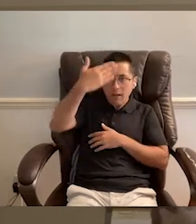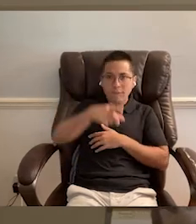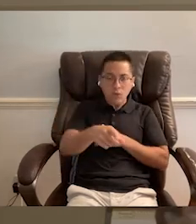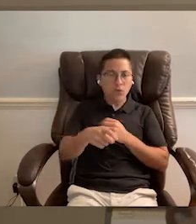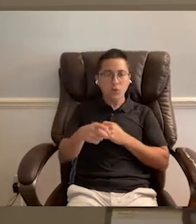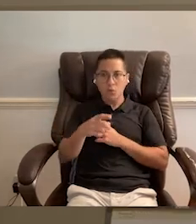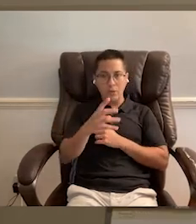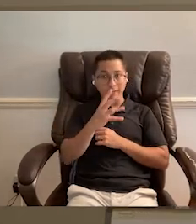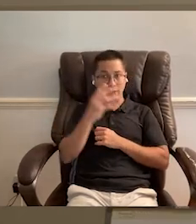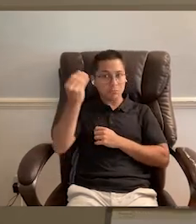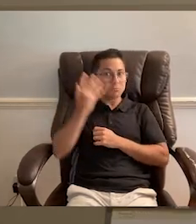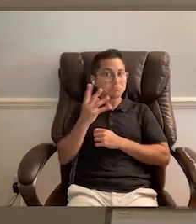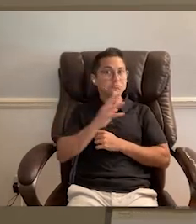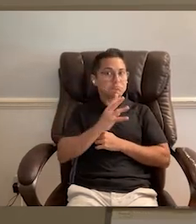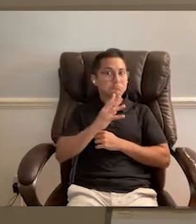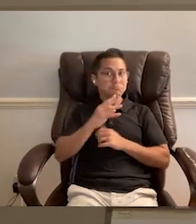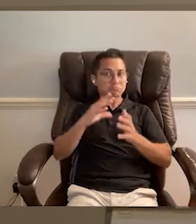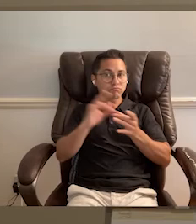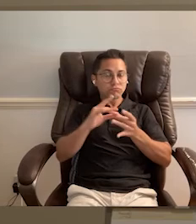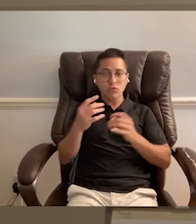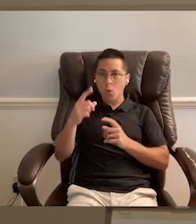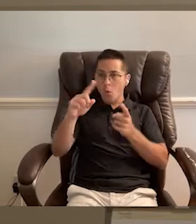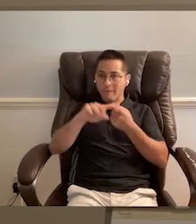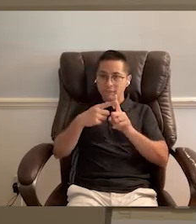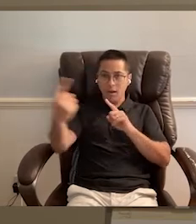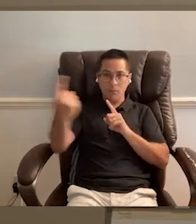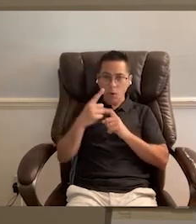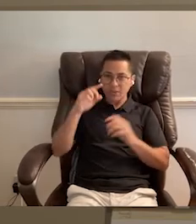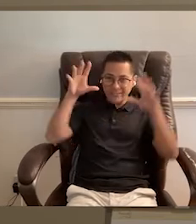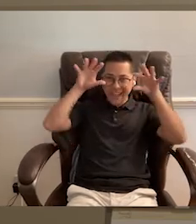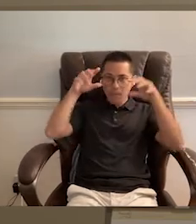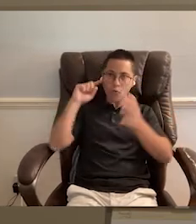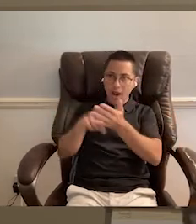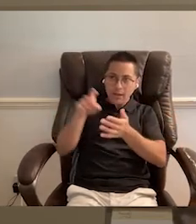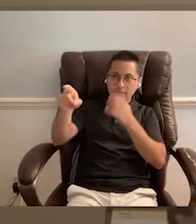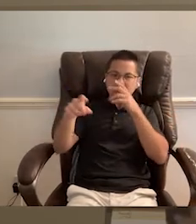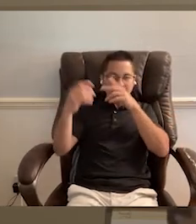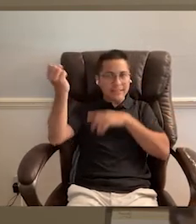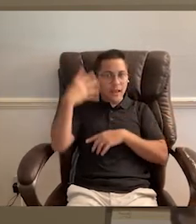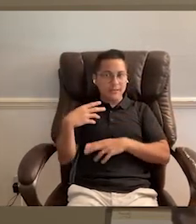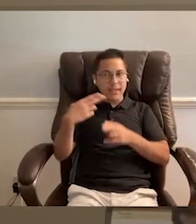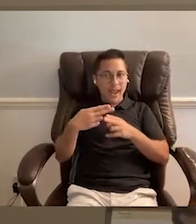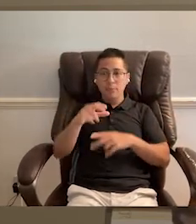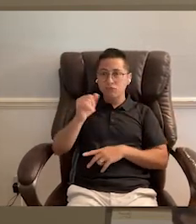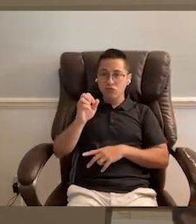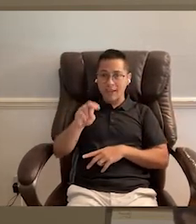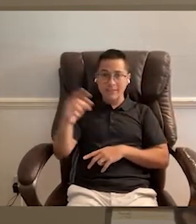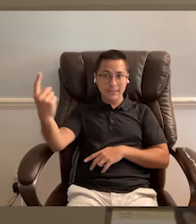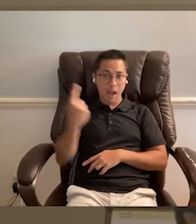technology. So as you can see here, Detect it recognizes multiple people, objects such as cars. cars, stop signs, and other kinds of objects, as you'll